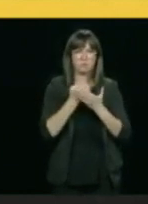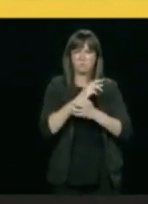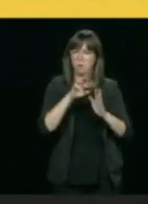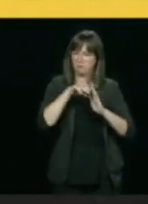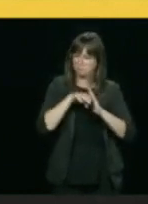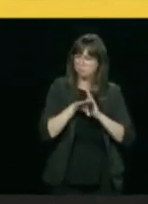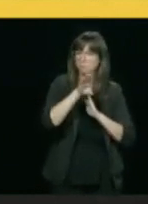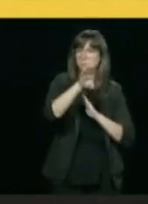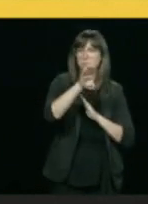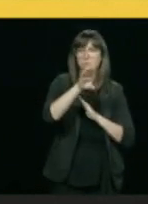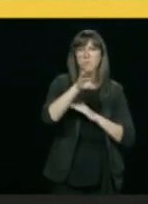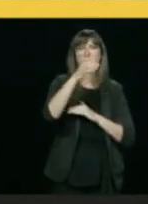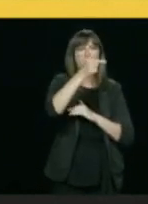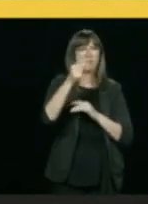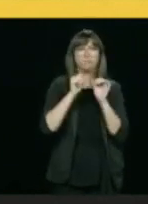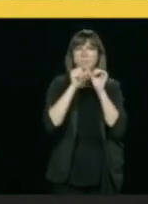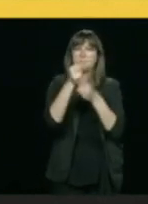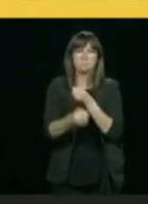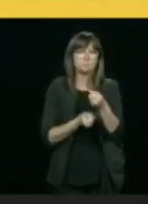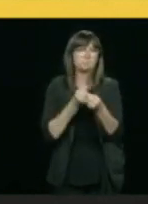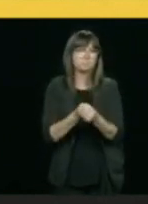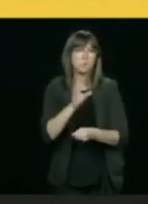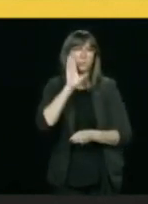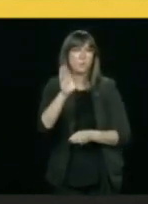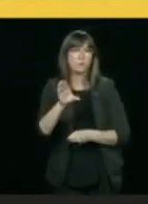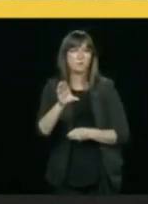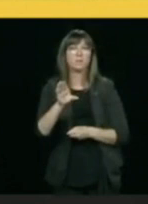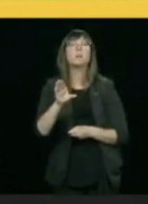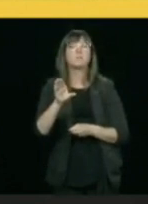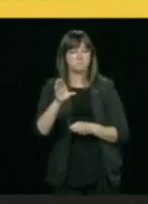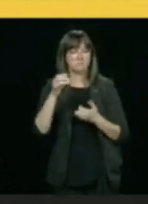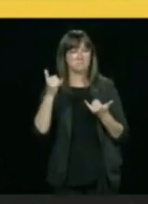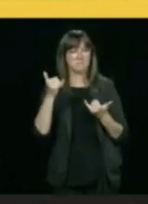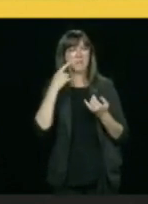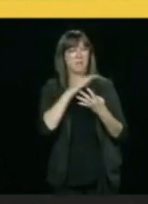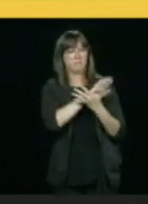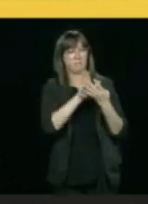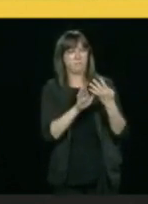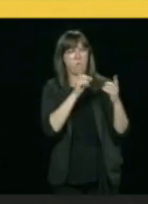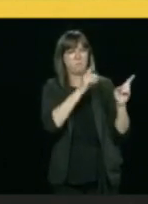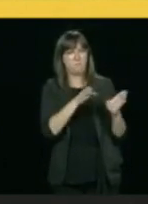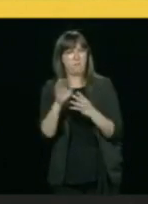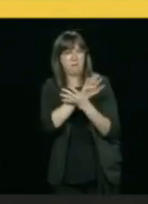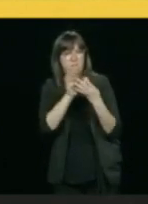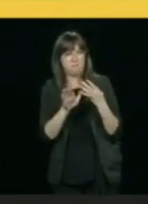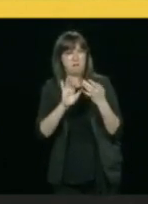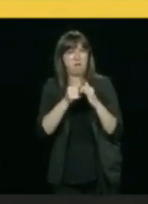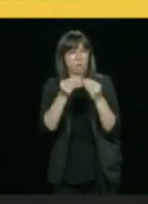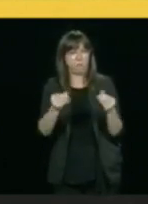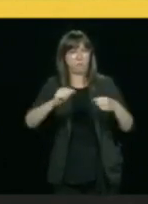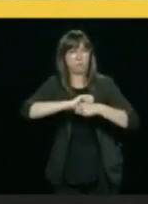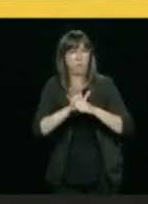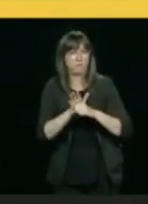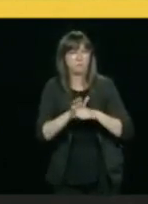you. The government presented a plan that rests on four foundations to address this crisis. The first thing we